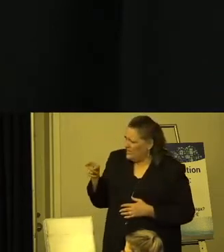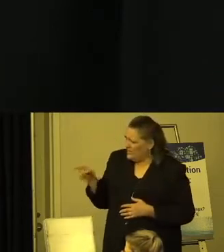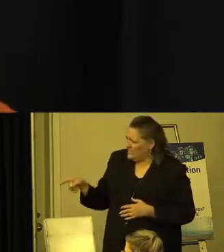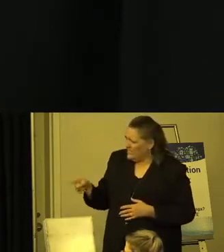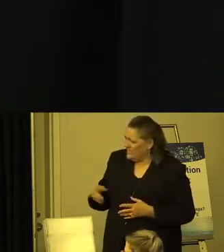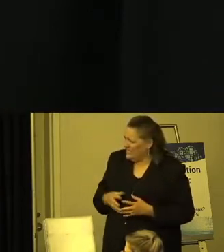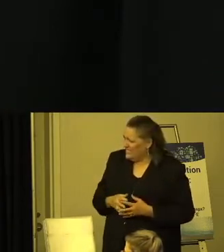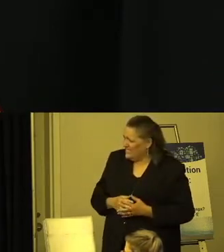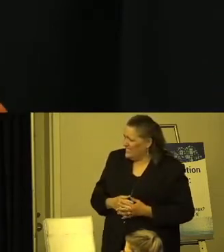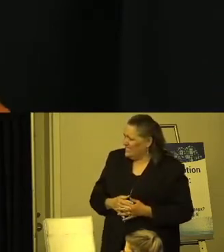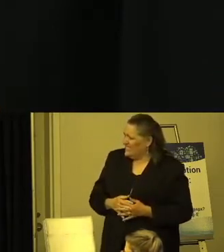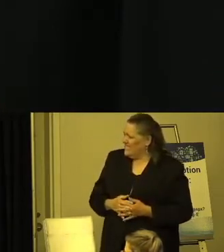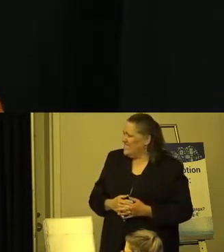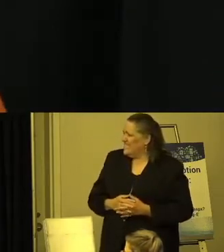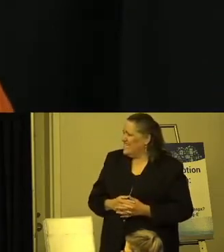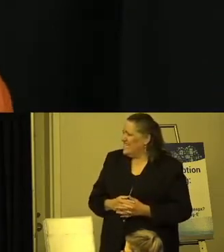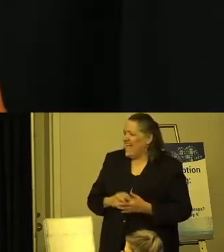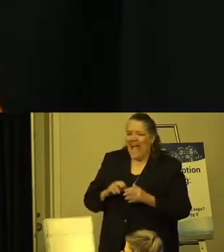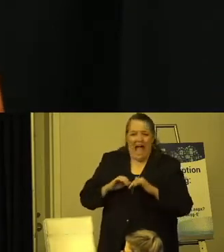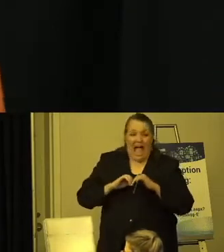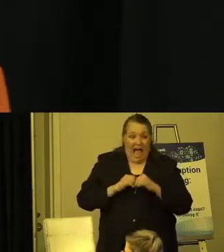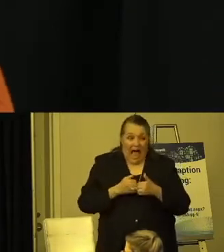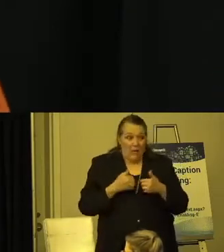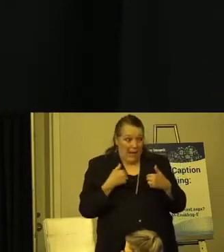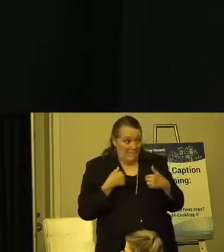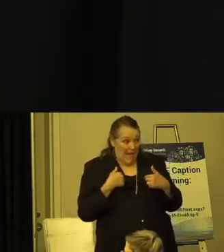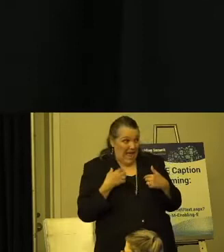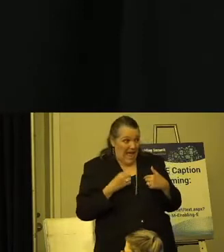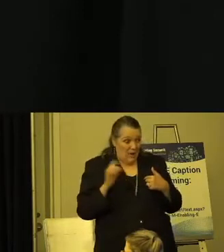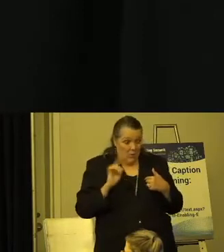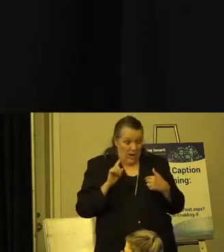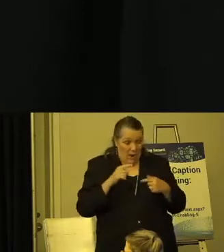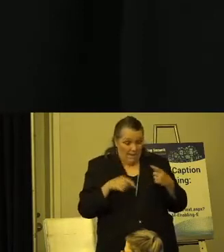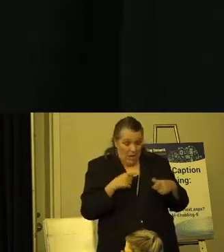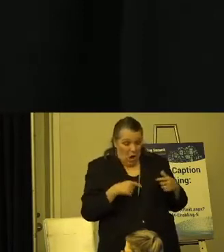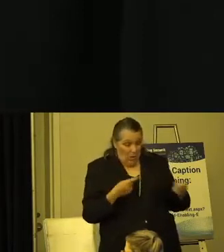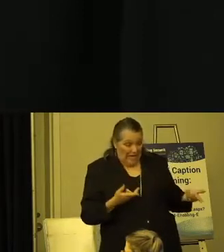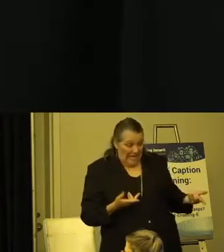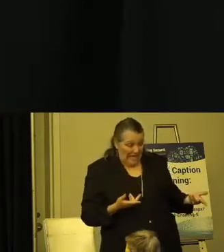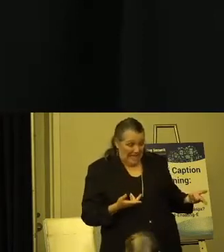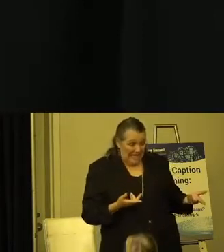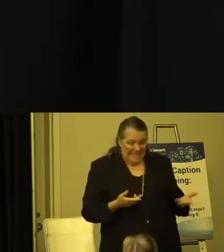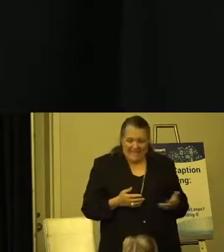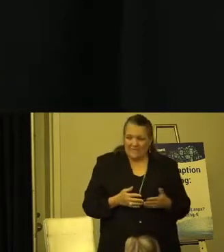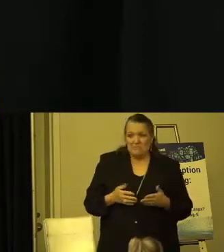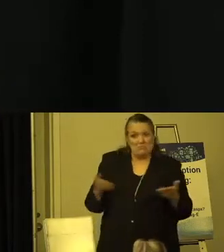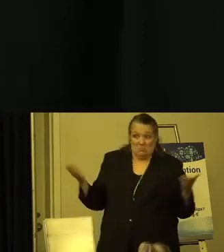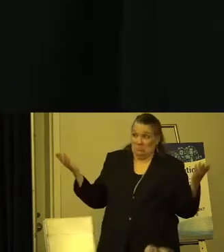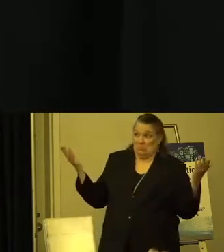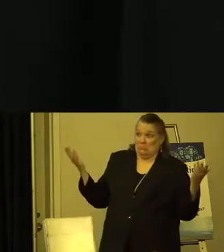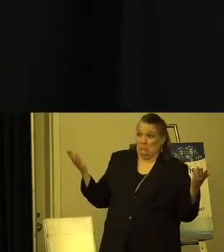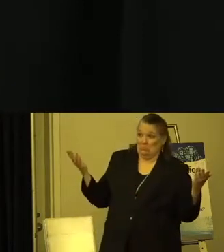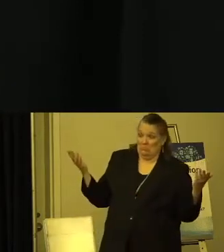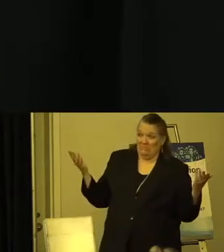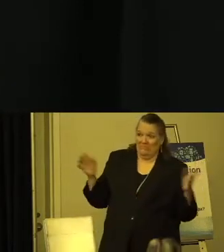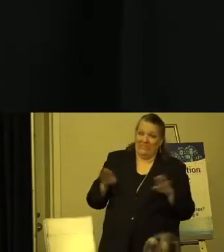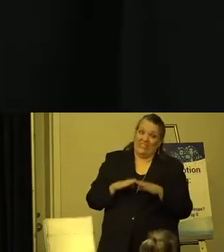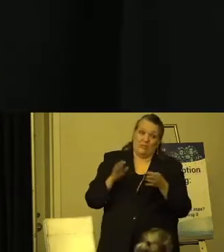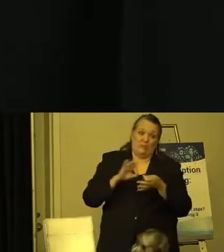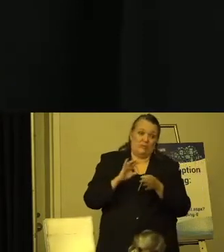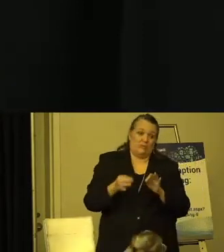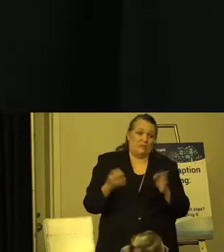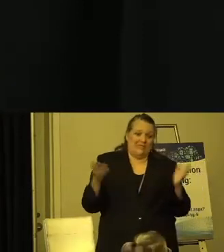I'm, how am I, and maybe also where I'm going, or where? No, it's open to interpretation. It's open to interpretation.